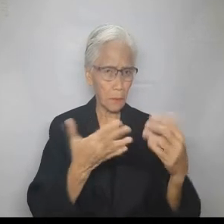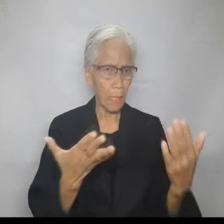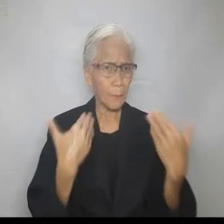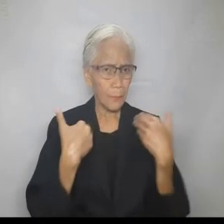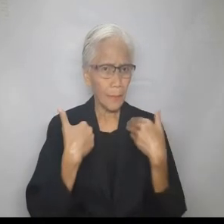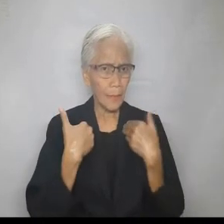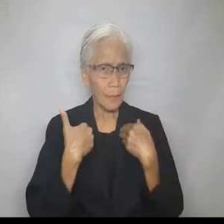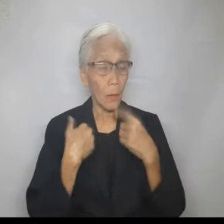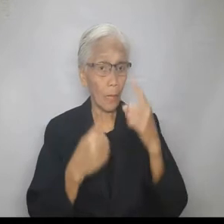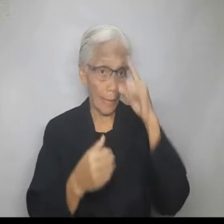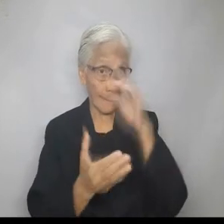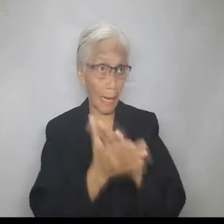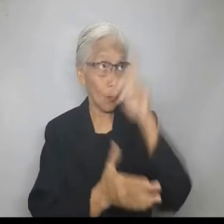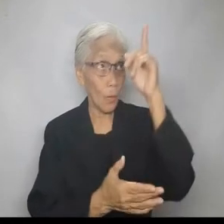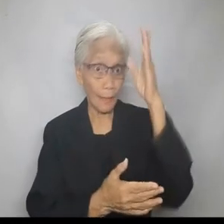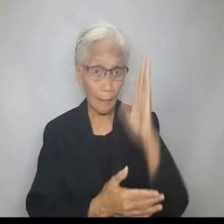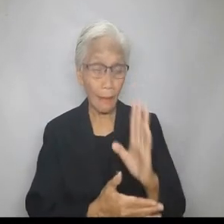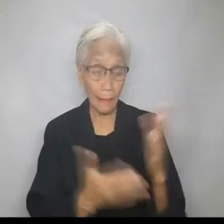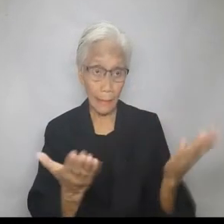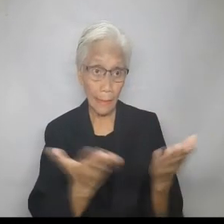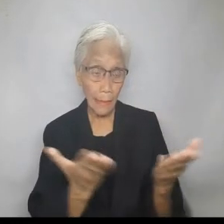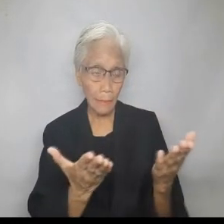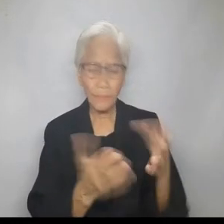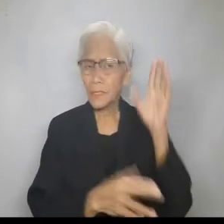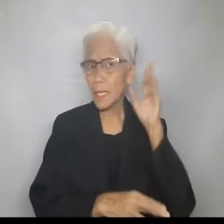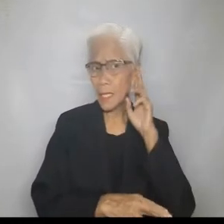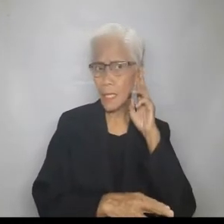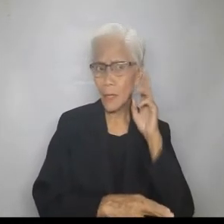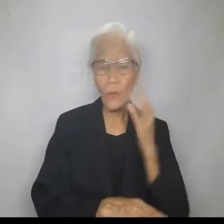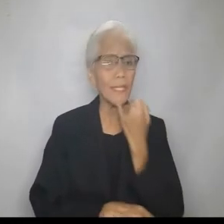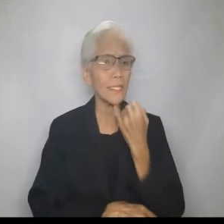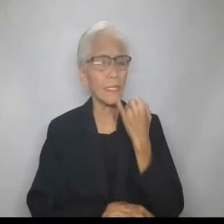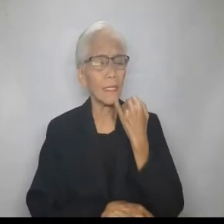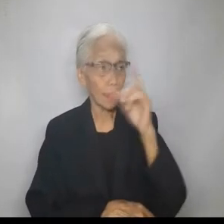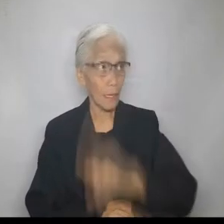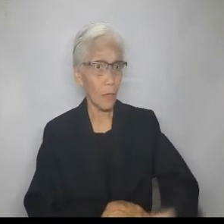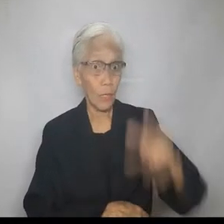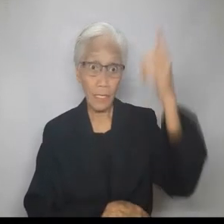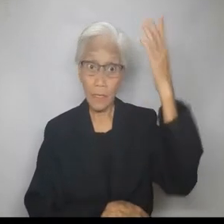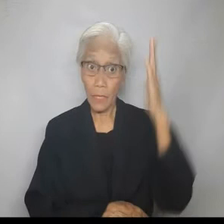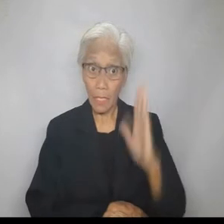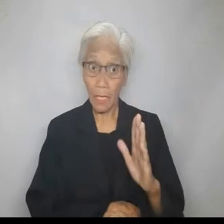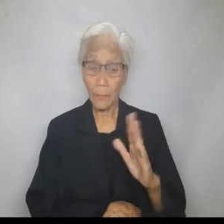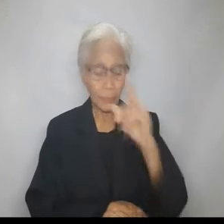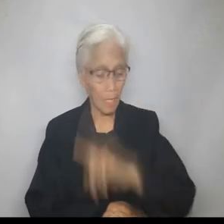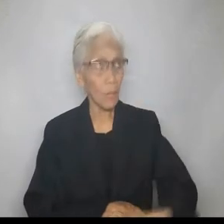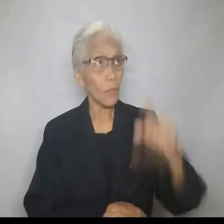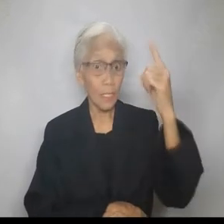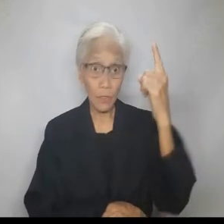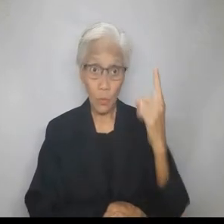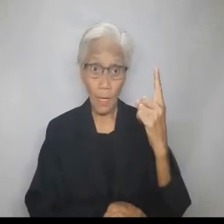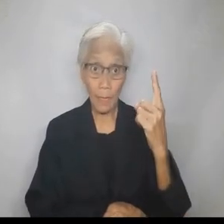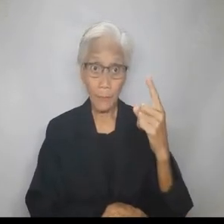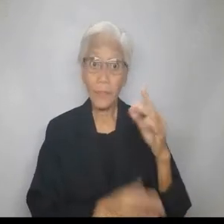the monotheistic essence of Judaism. Hear, O Israel, the Lord is our God, the Lord is